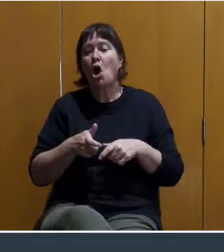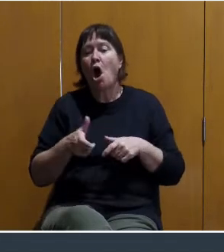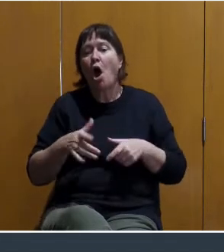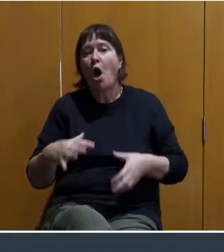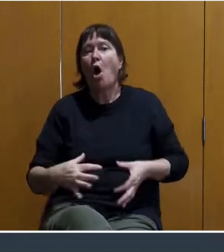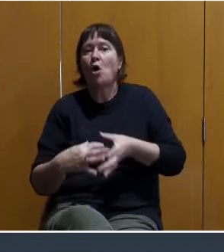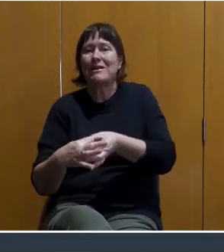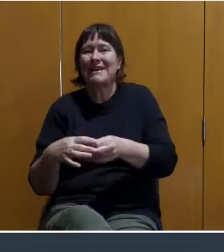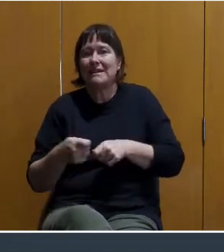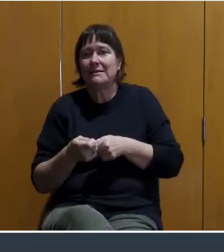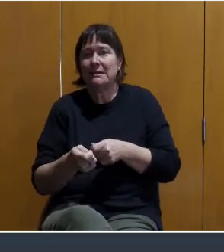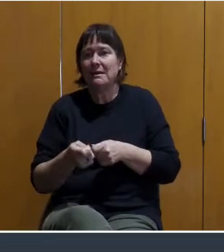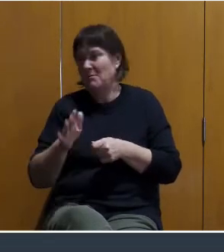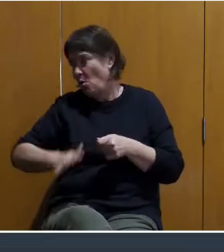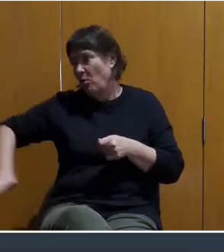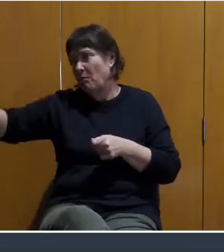remains prohibited.